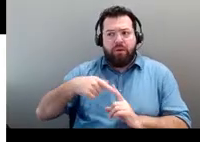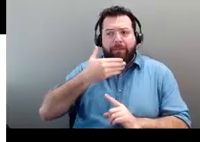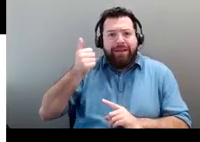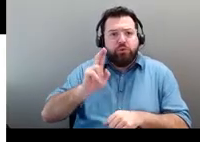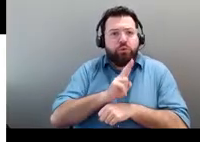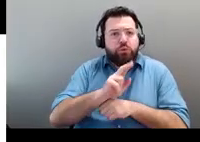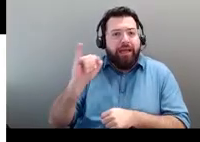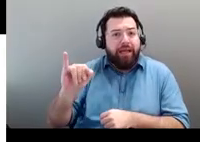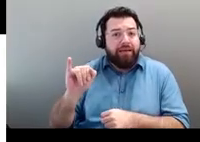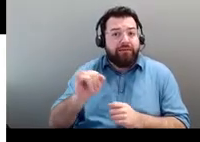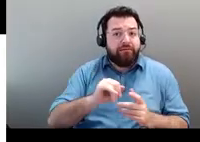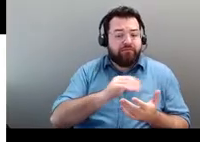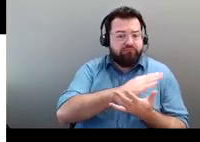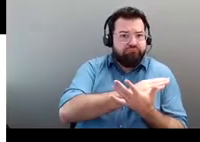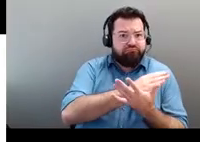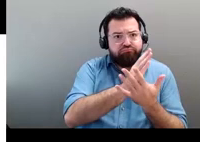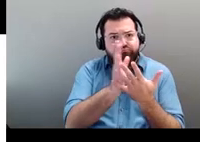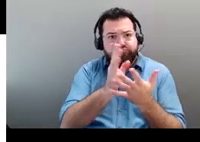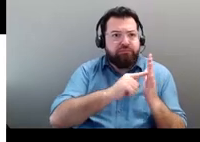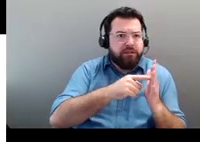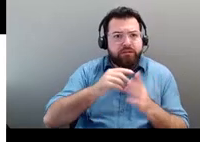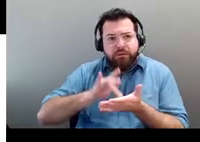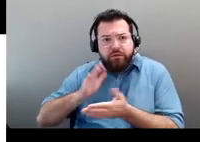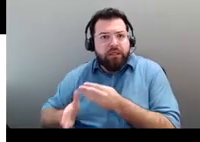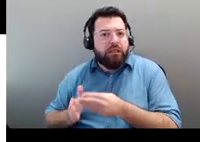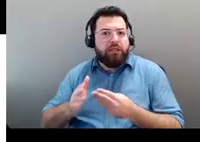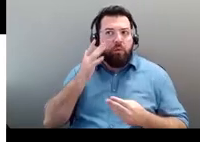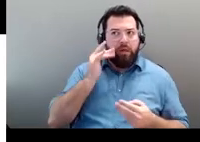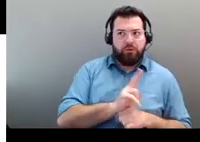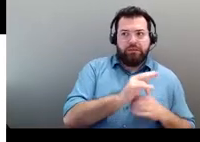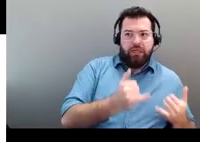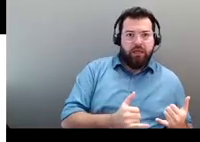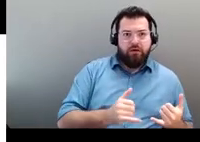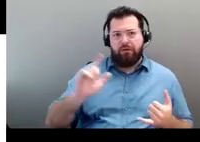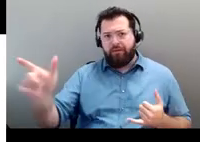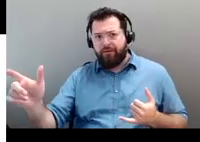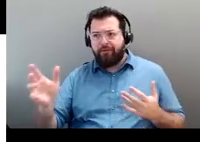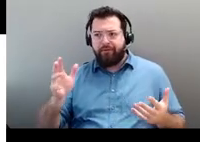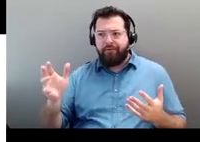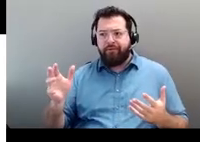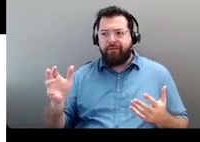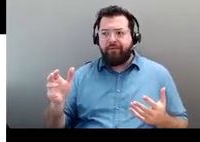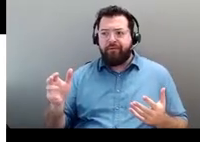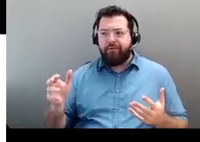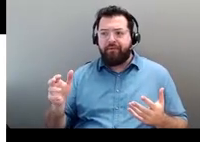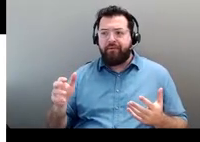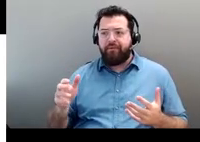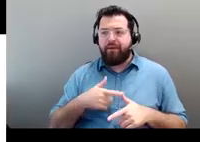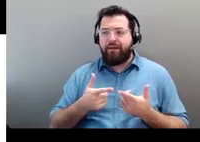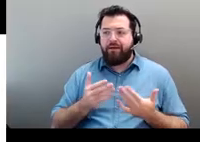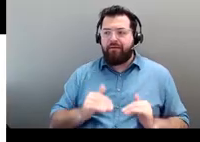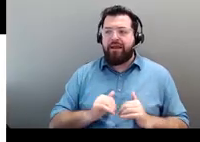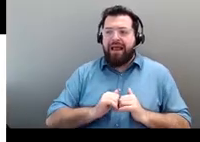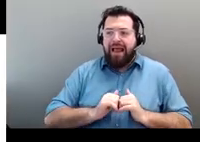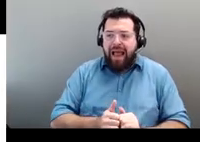middle, the end? Why now, or earlier, or later, etc.? And then how will the AI